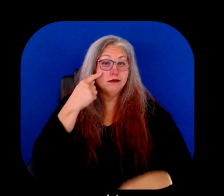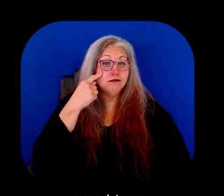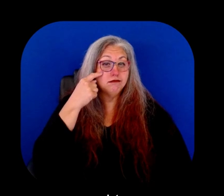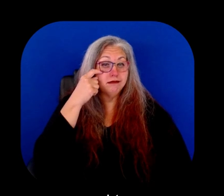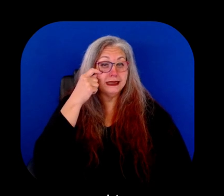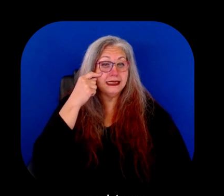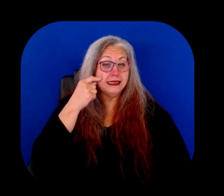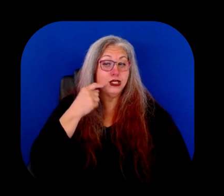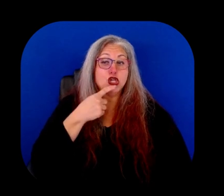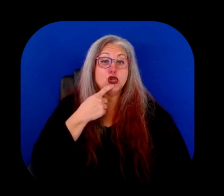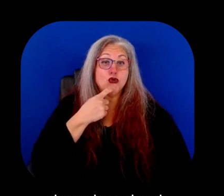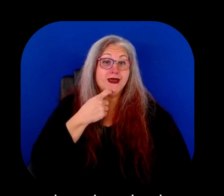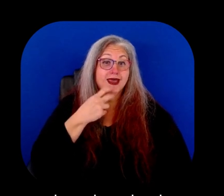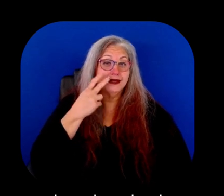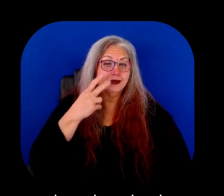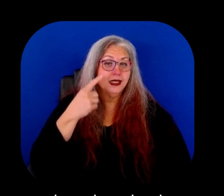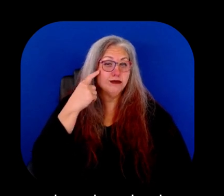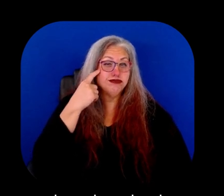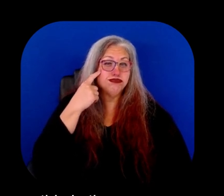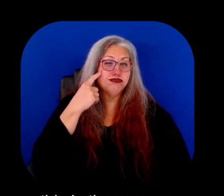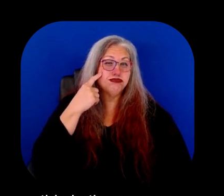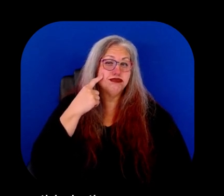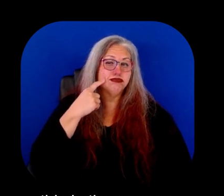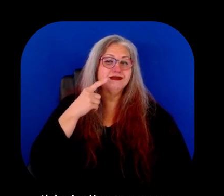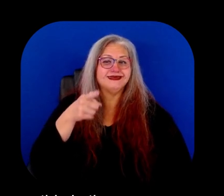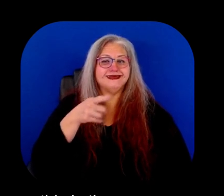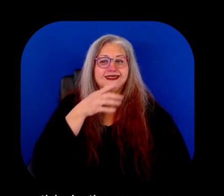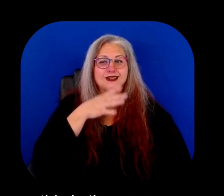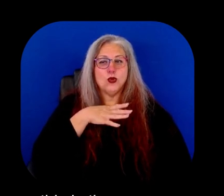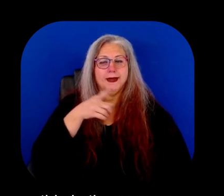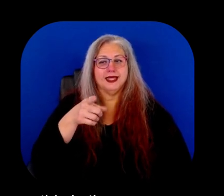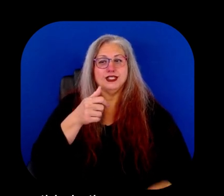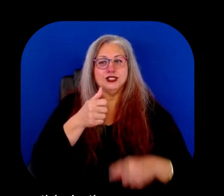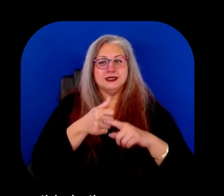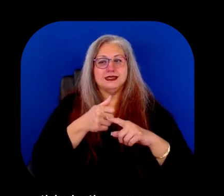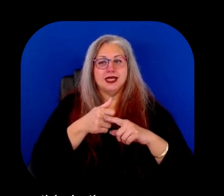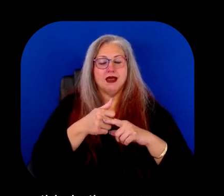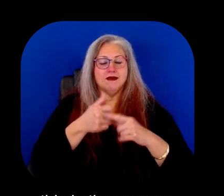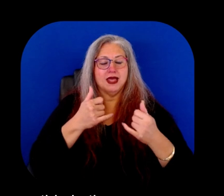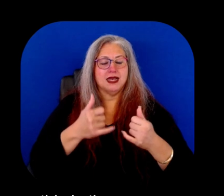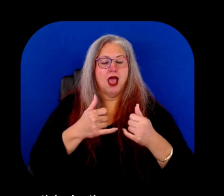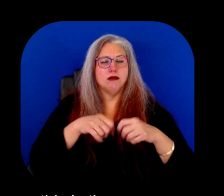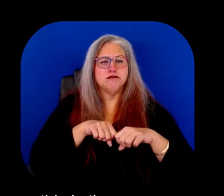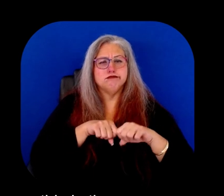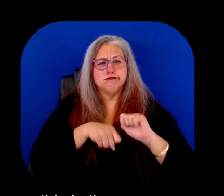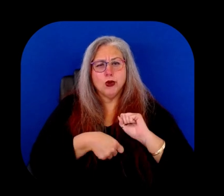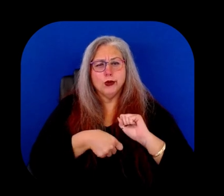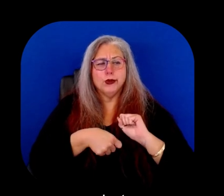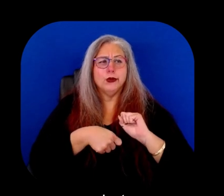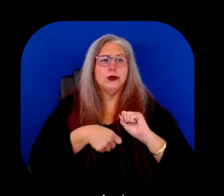a red tear in, down her cheek, this is the woman who is